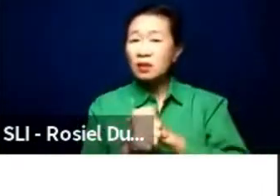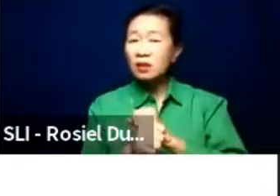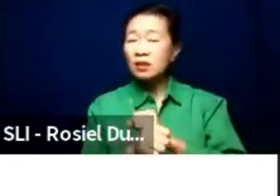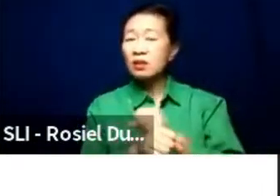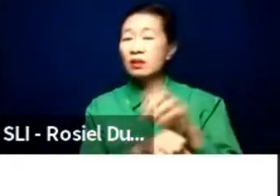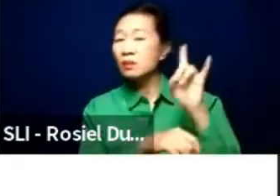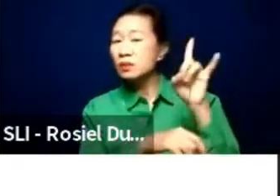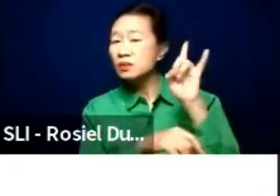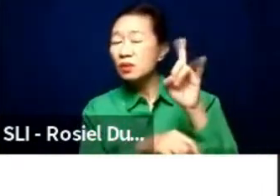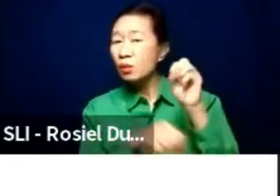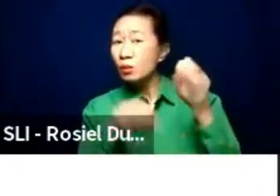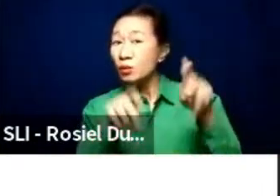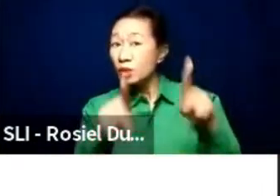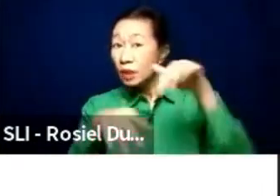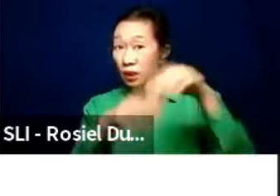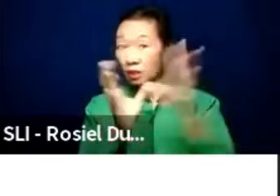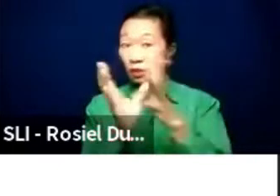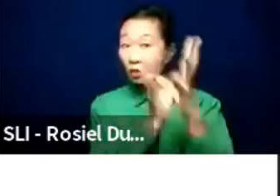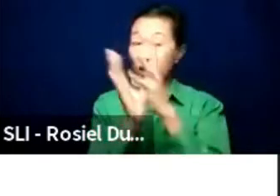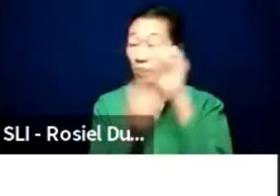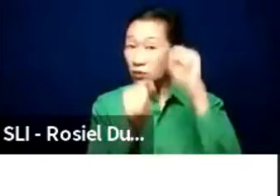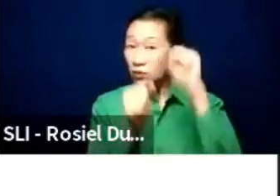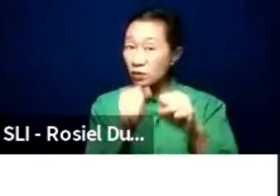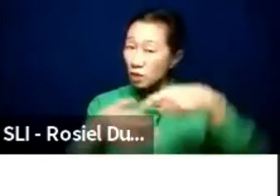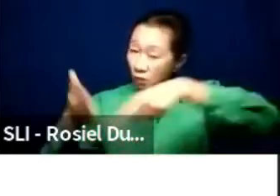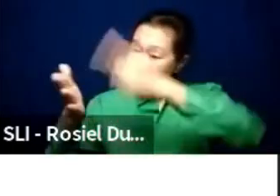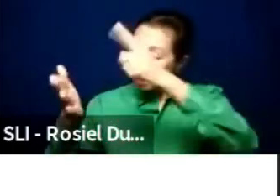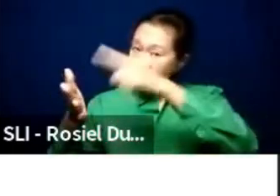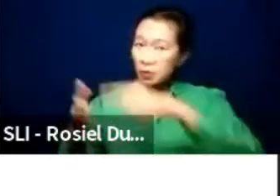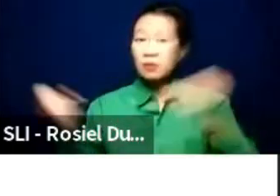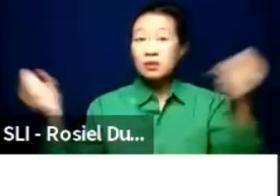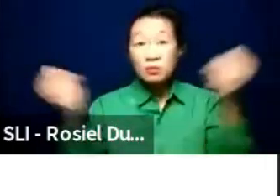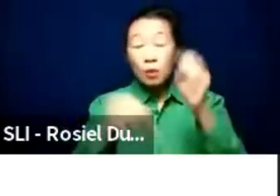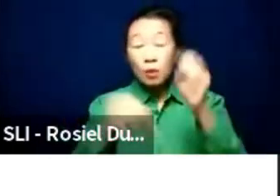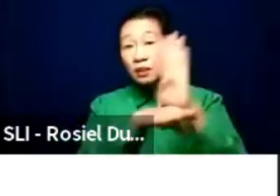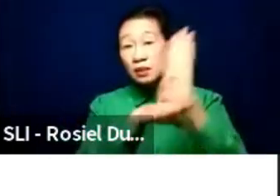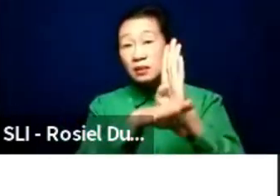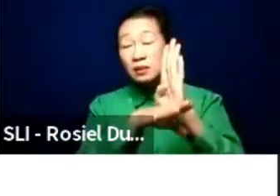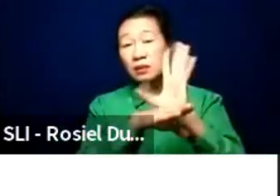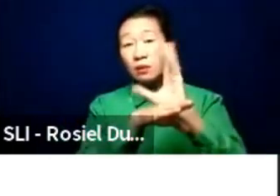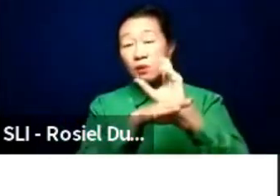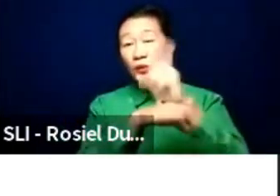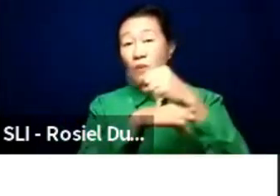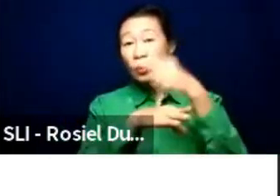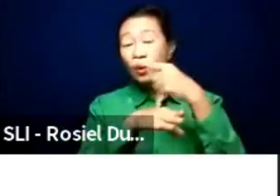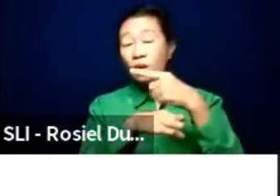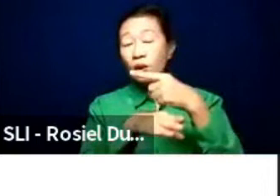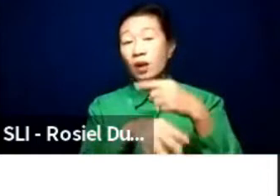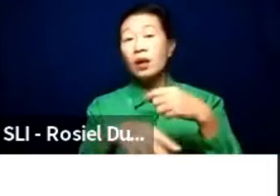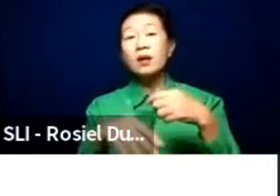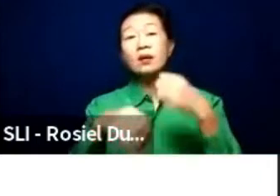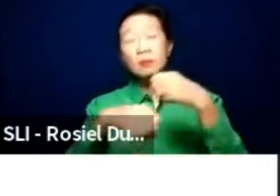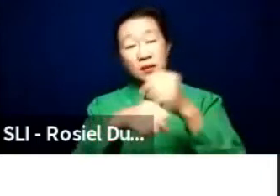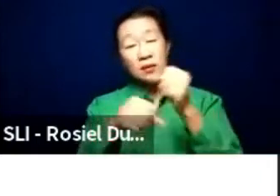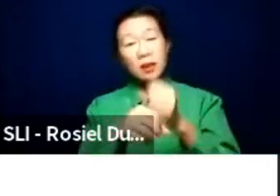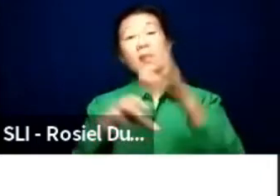in the community. So, sometimes there are small businesses who are put up and they